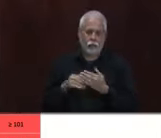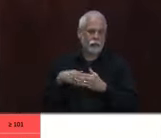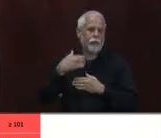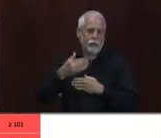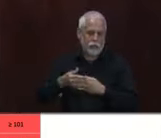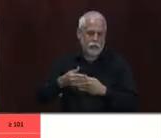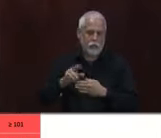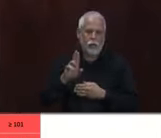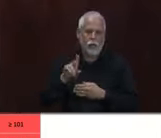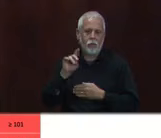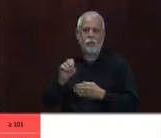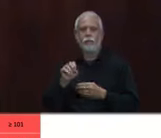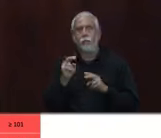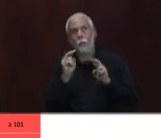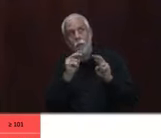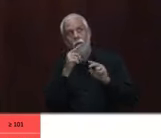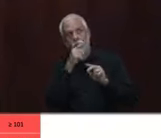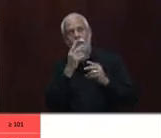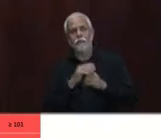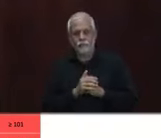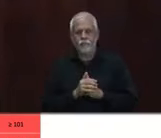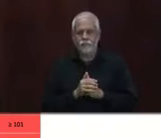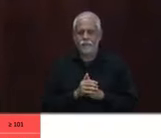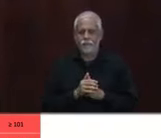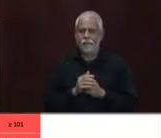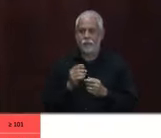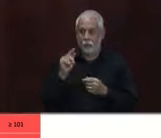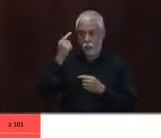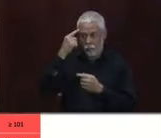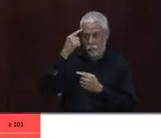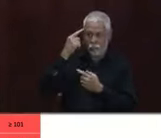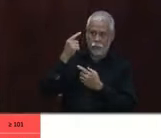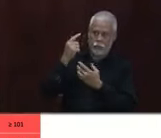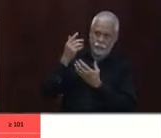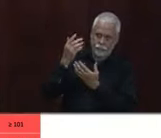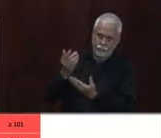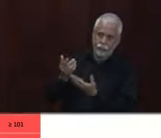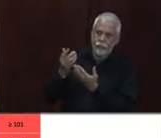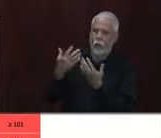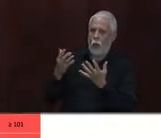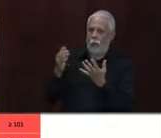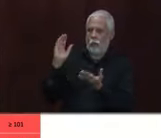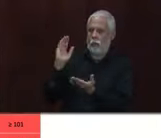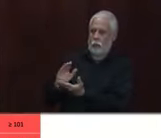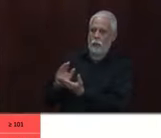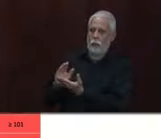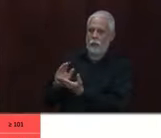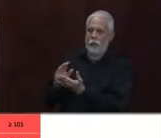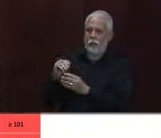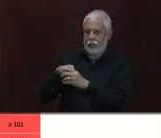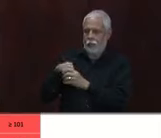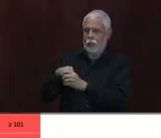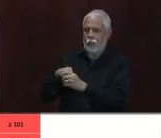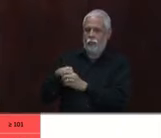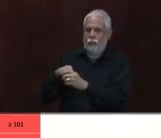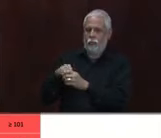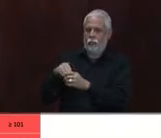next update. So watching this one, given that the governor has already reduced that indoor